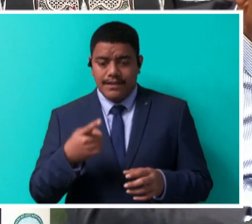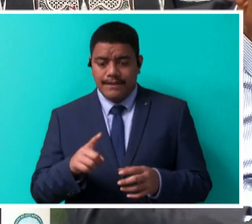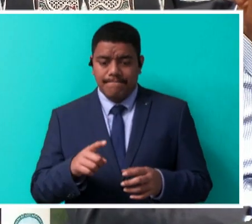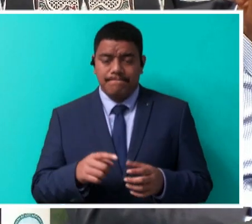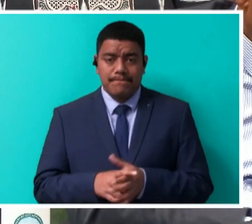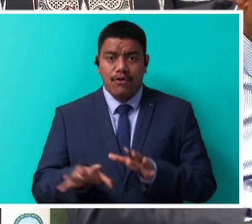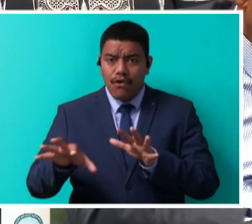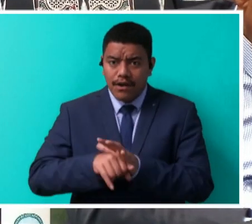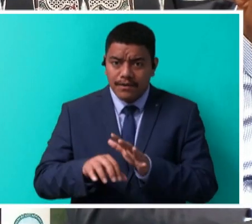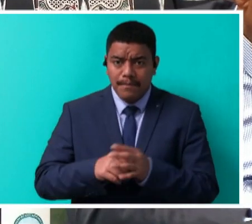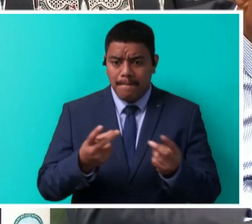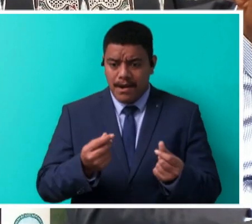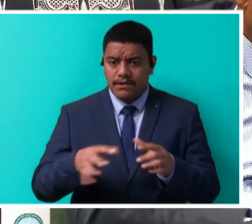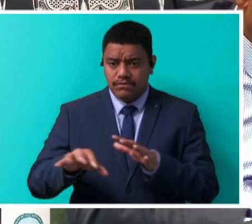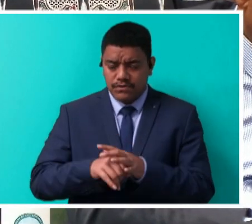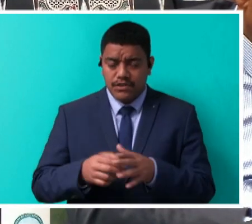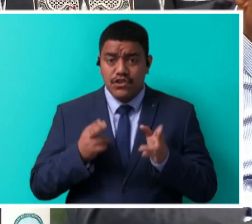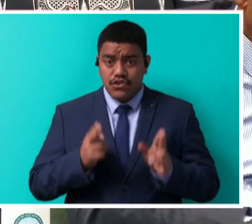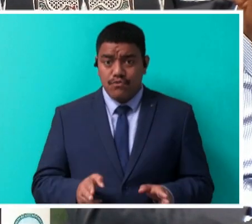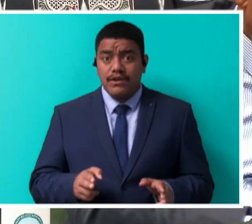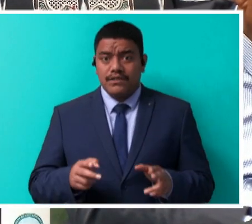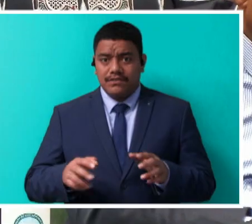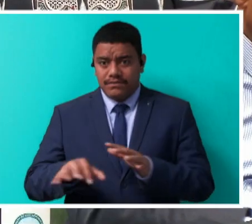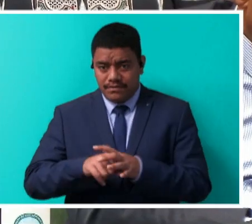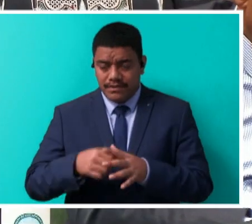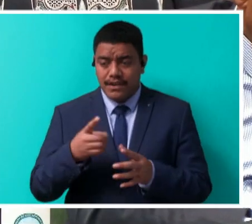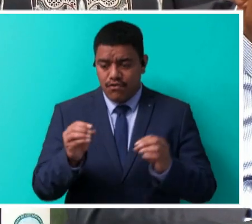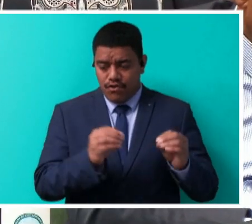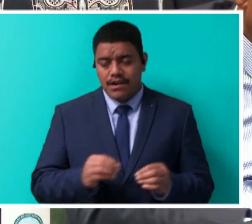anti-corruption, money laundering, human trafficking, and organized crime.